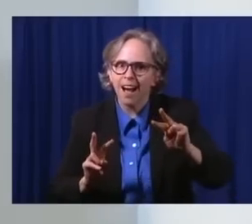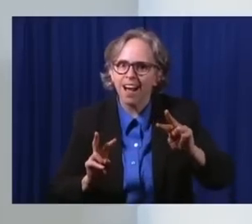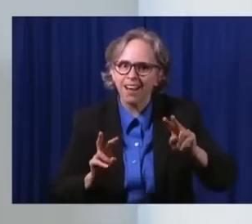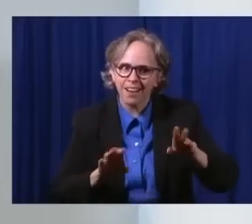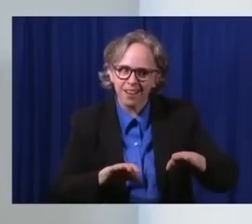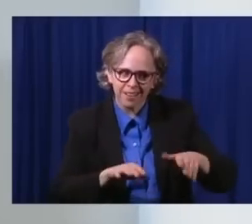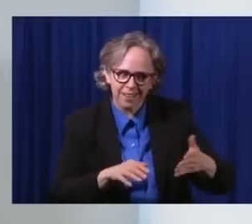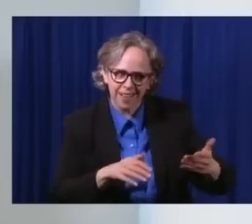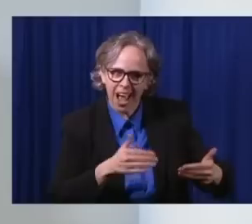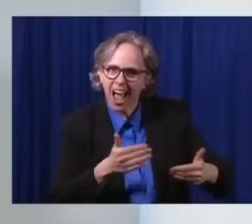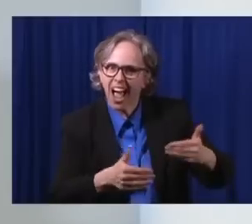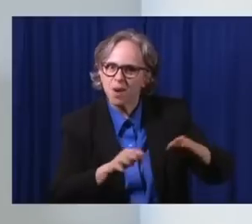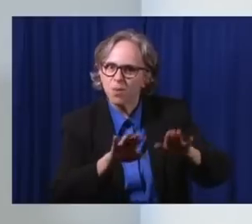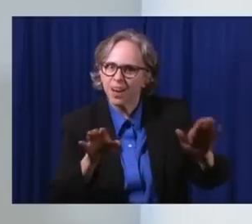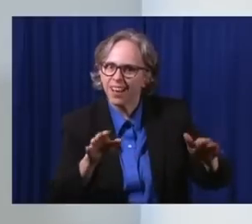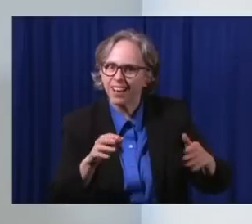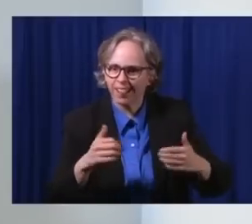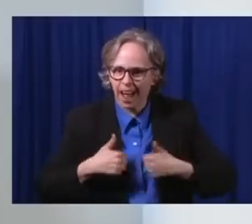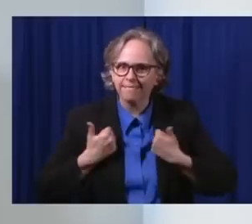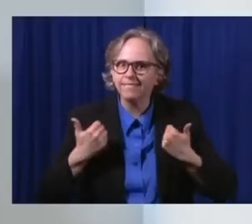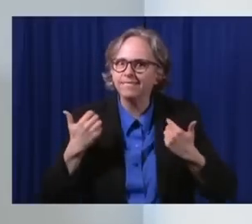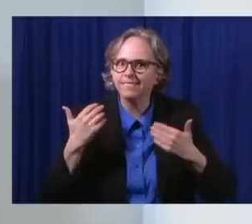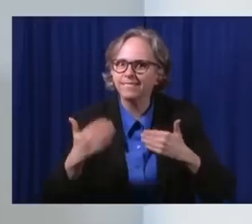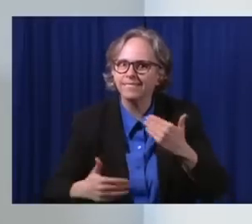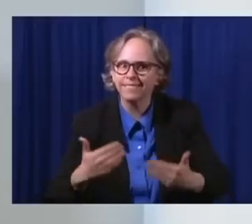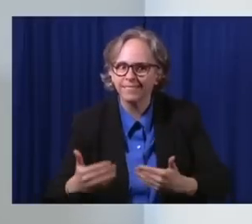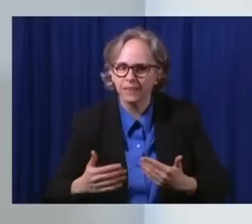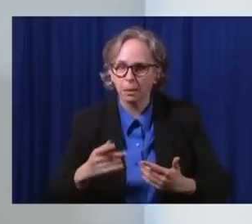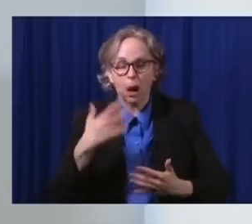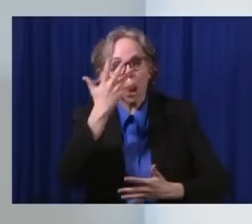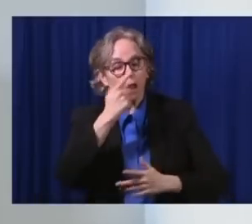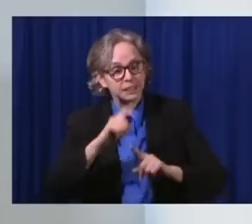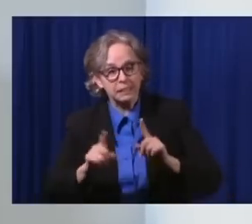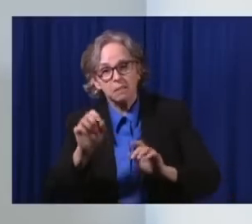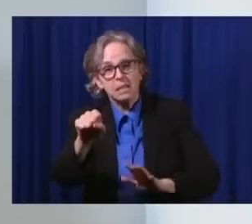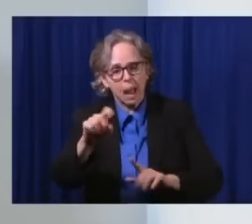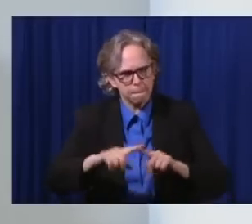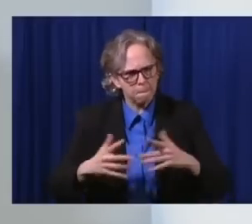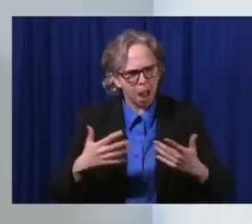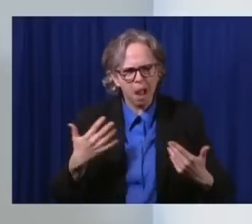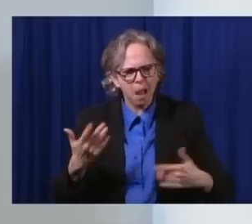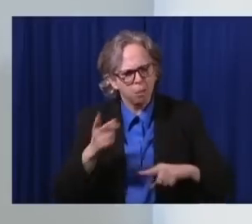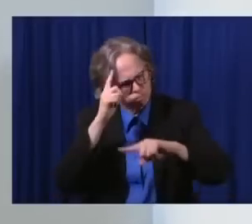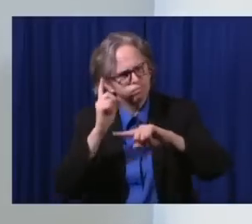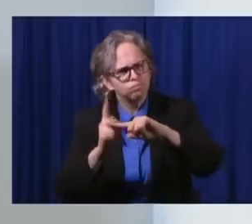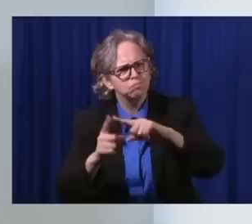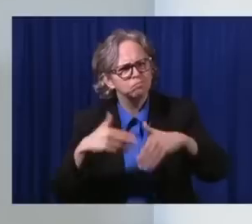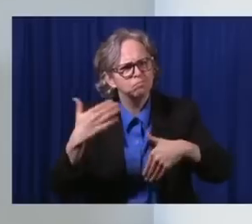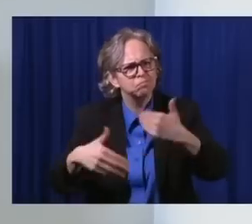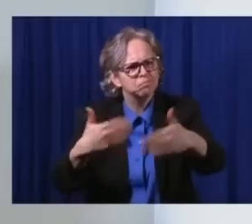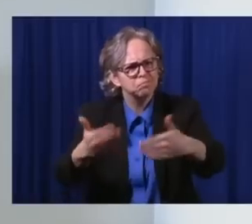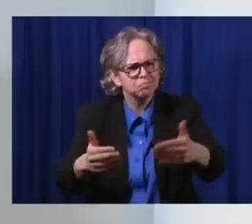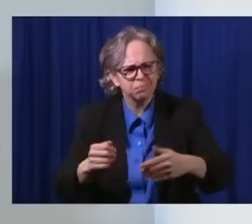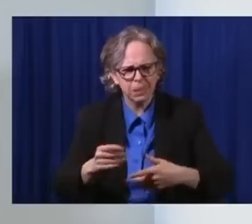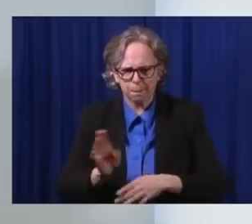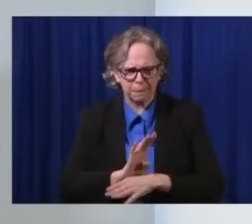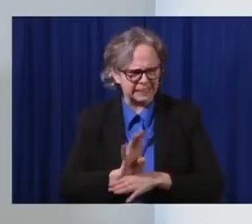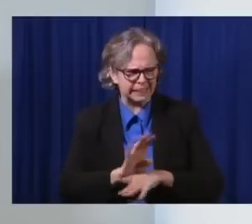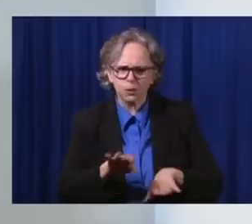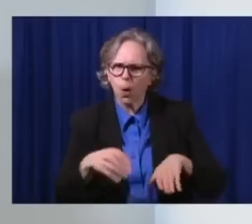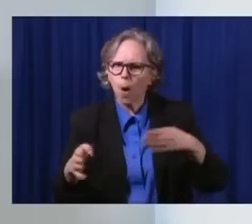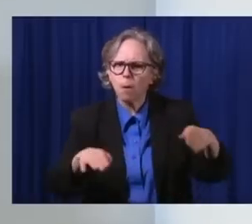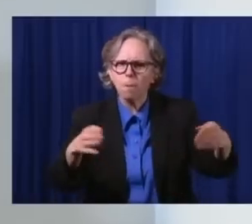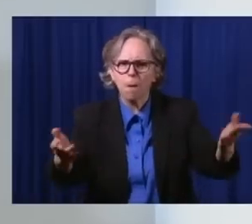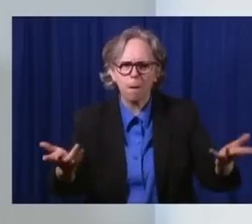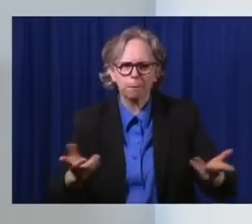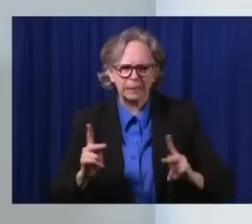lives, at least in a new sort of way, in this new reality that we live in. Businesses are opening, employees going back to